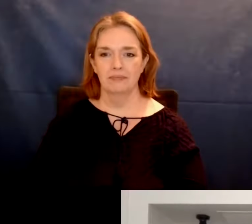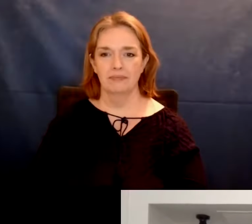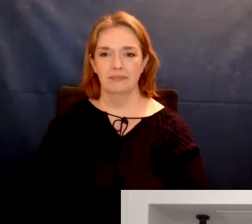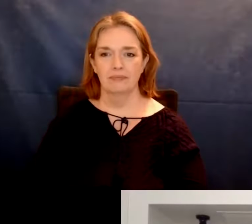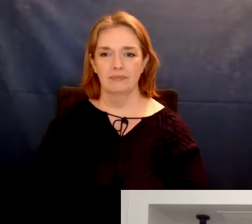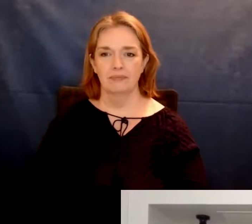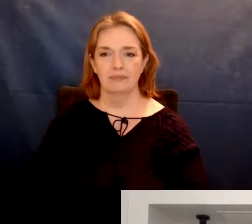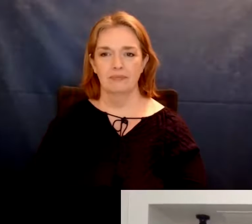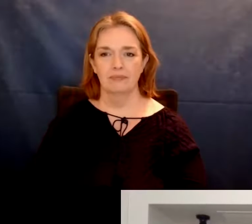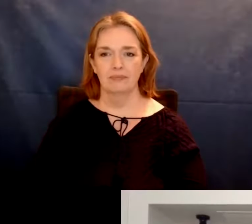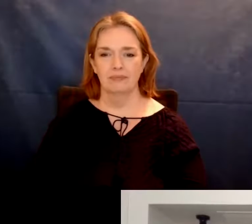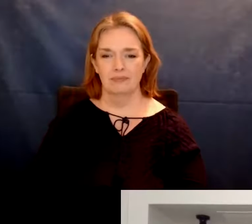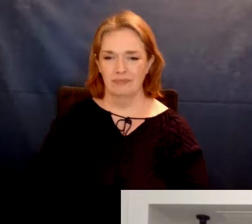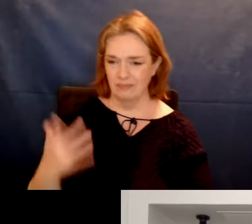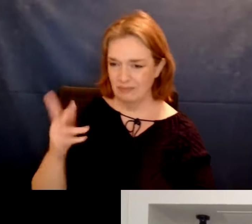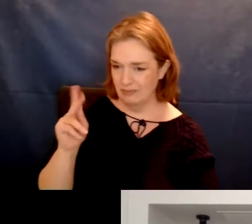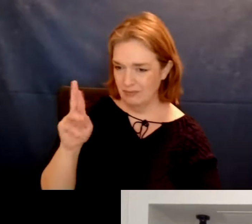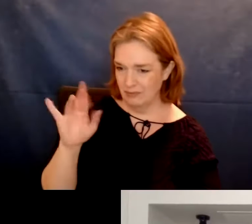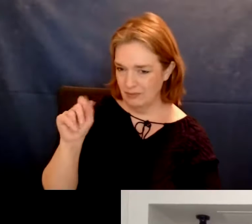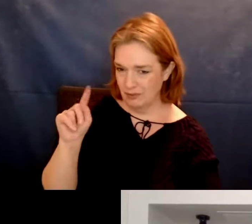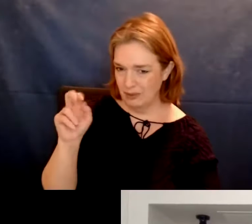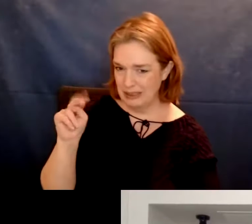Are we good on time, Kristen?